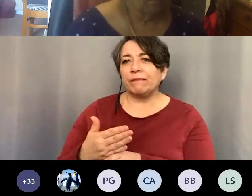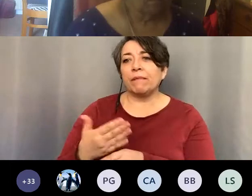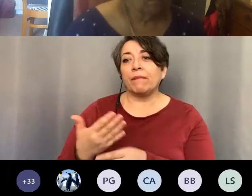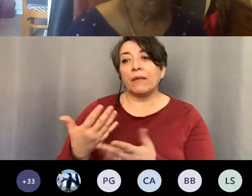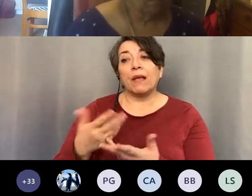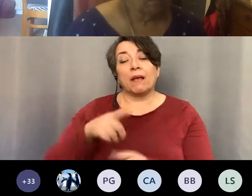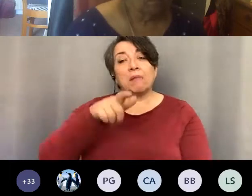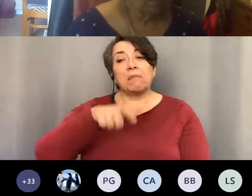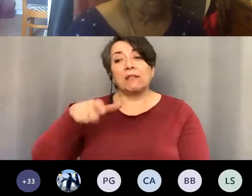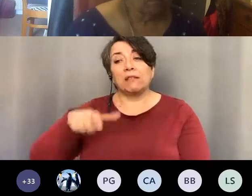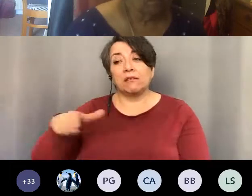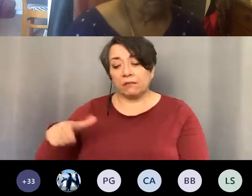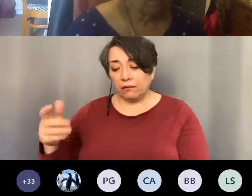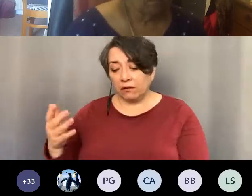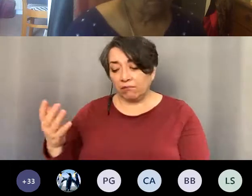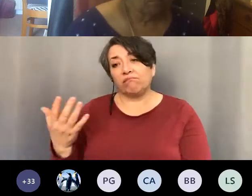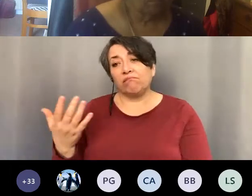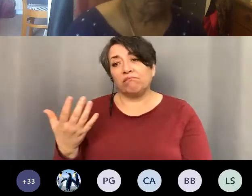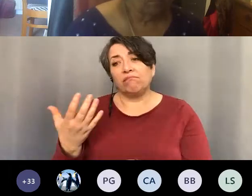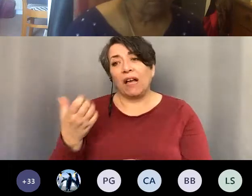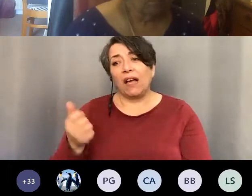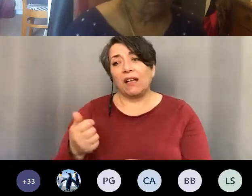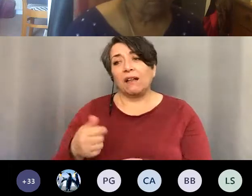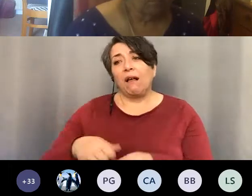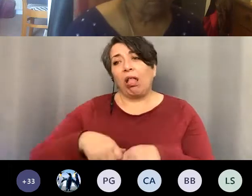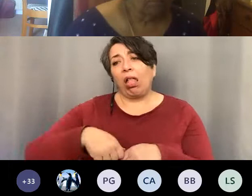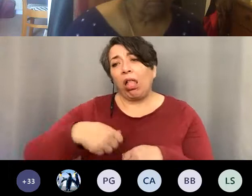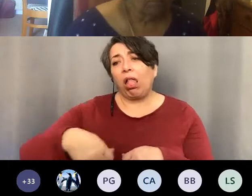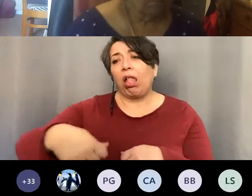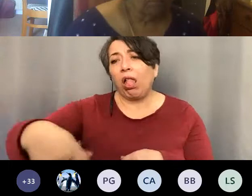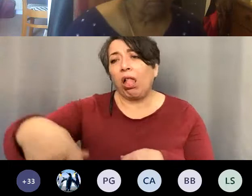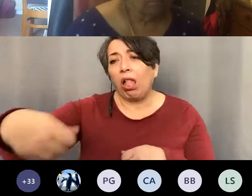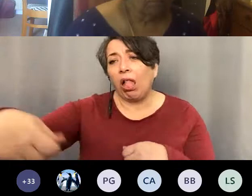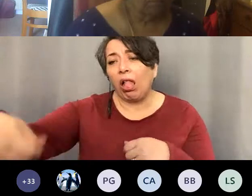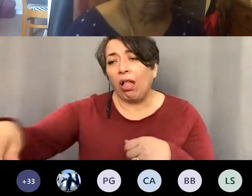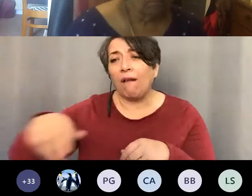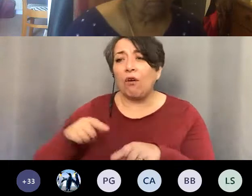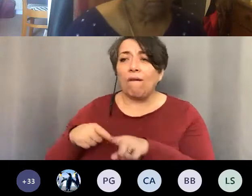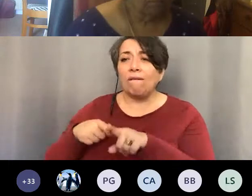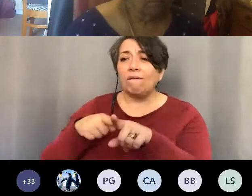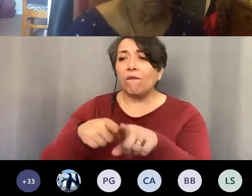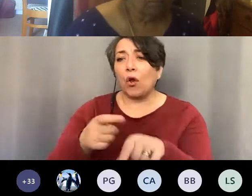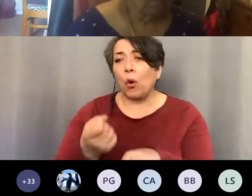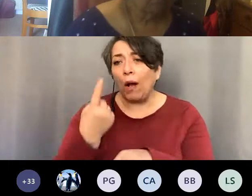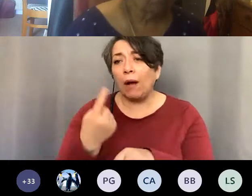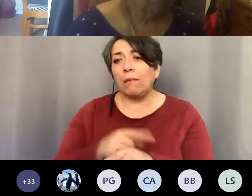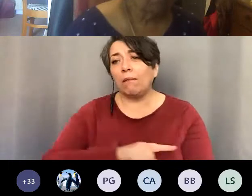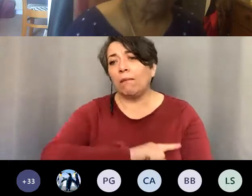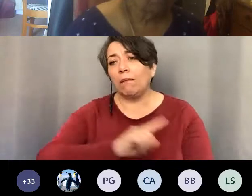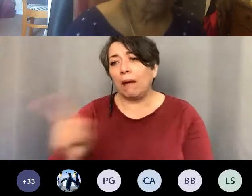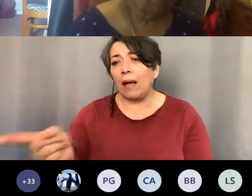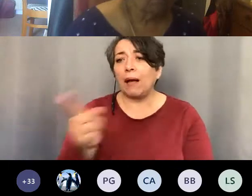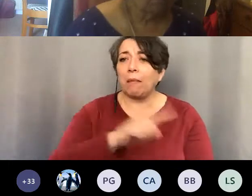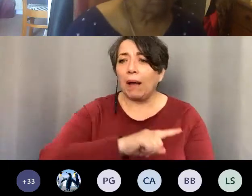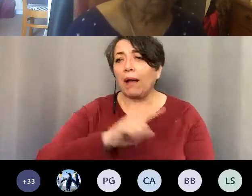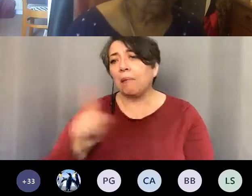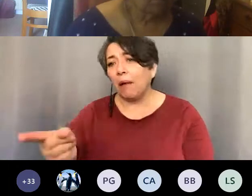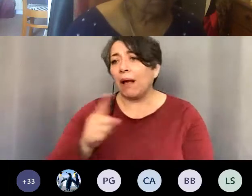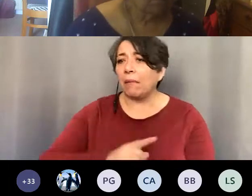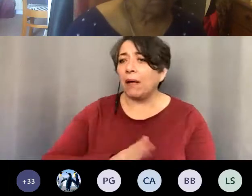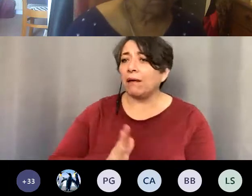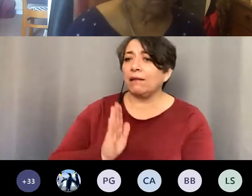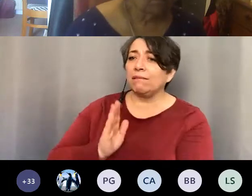on really extended follow-up pathways, and just going back in to see a hospital consultant to have a